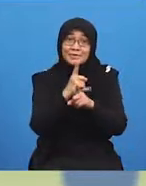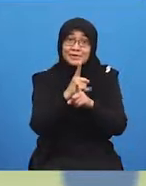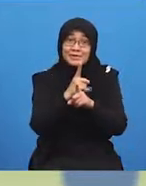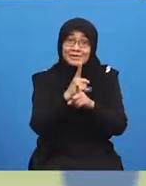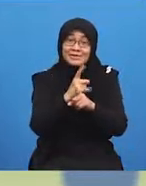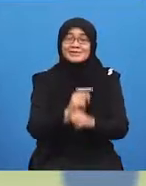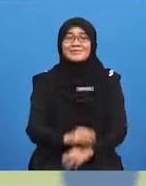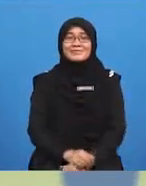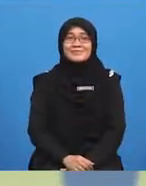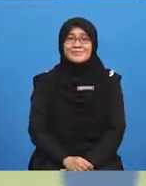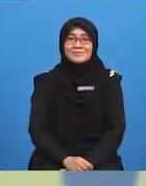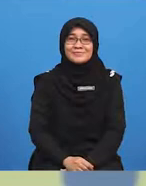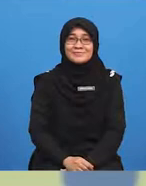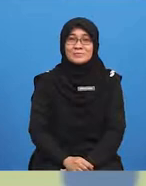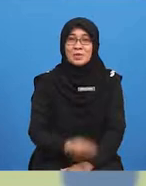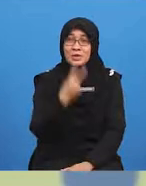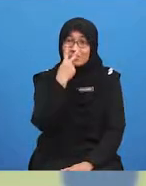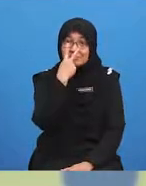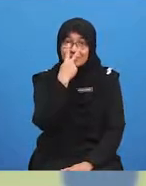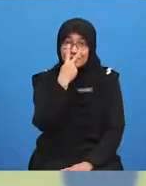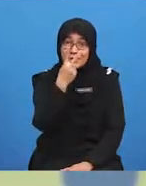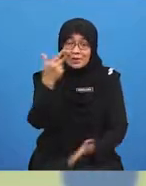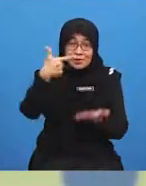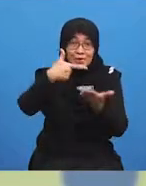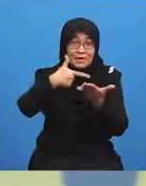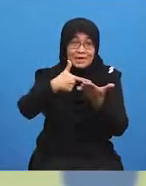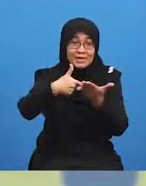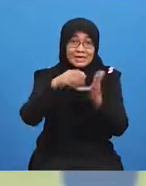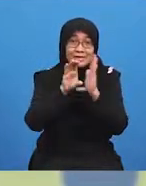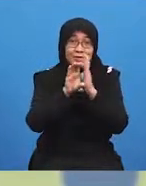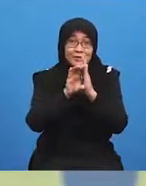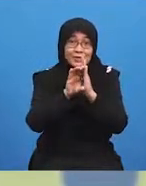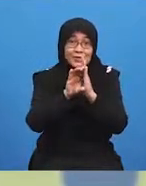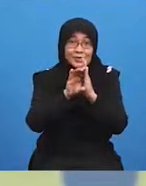Good, now try to guess this one. It is a...